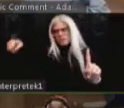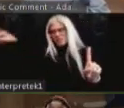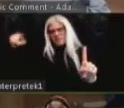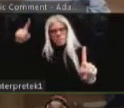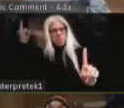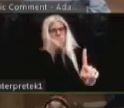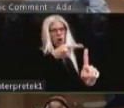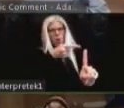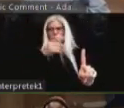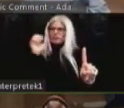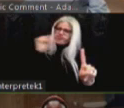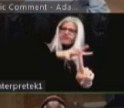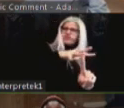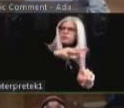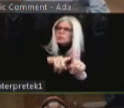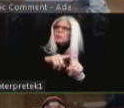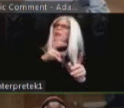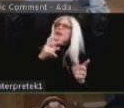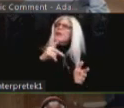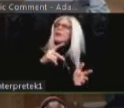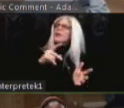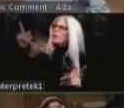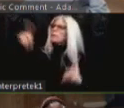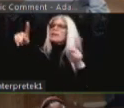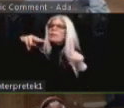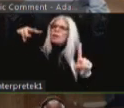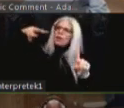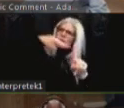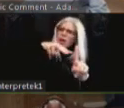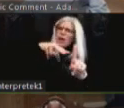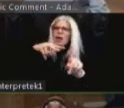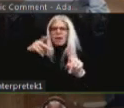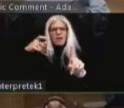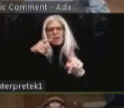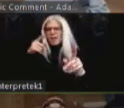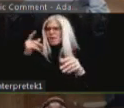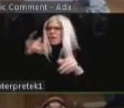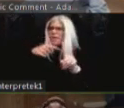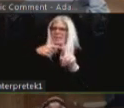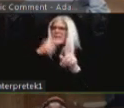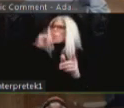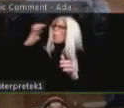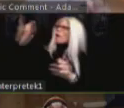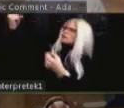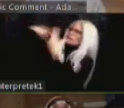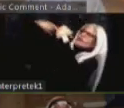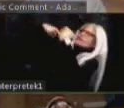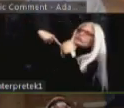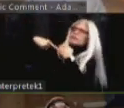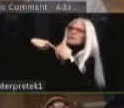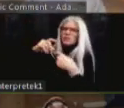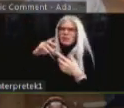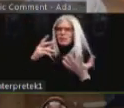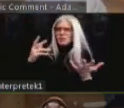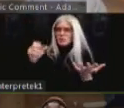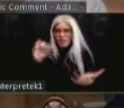bringing negative backlash on themselves. And you need to take action. If I come down with it and